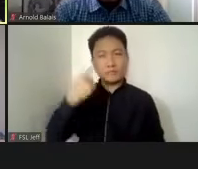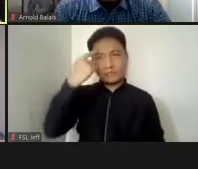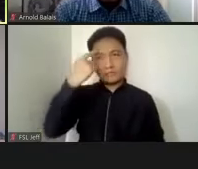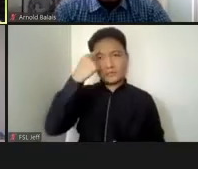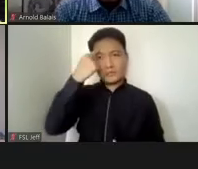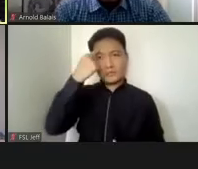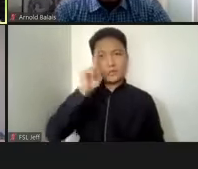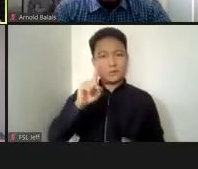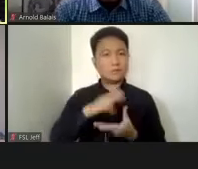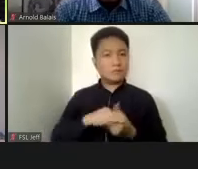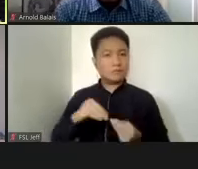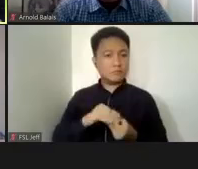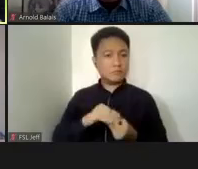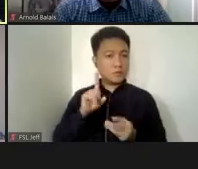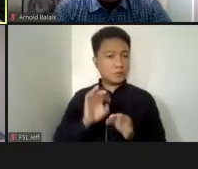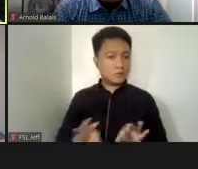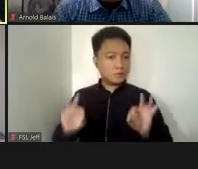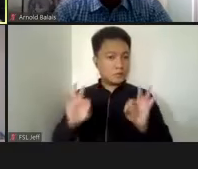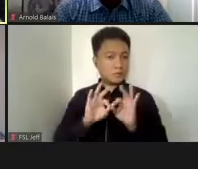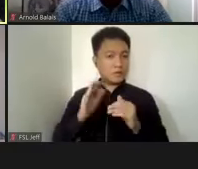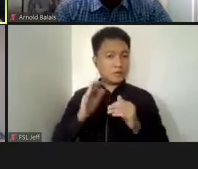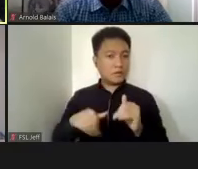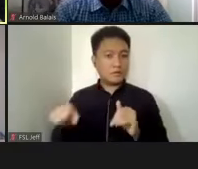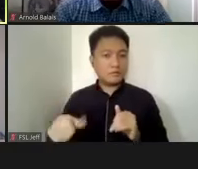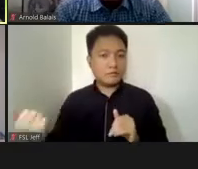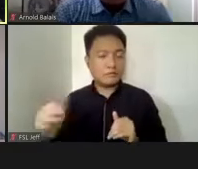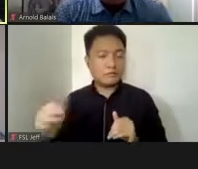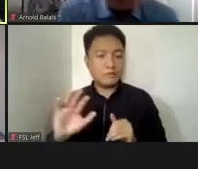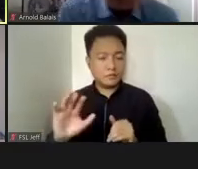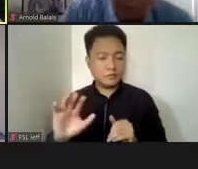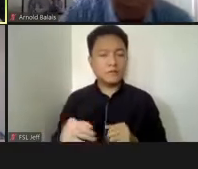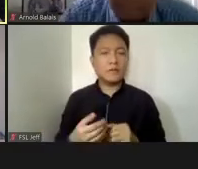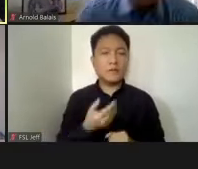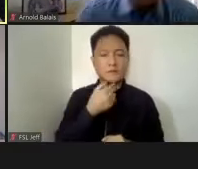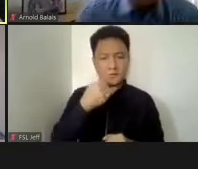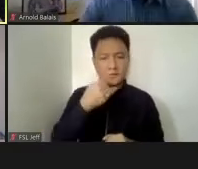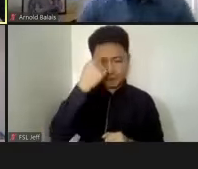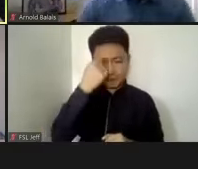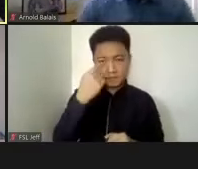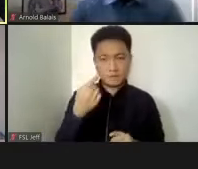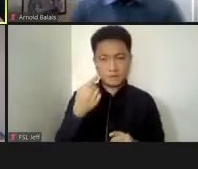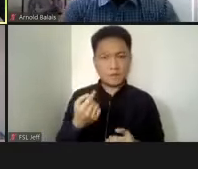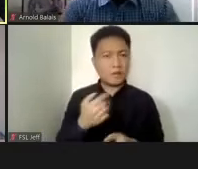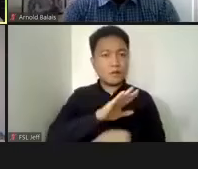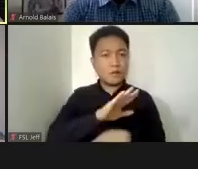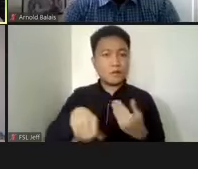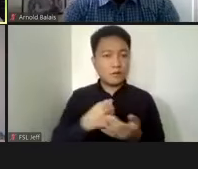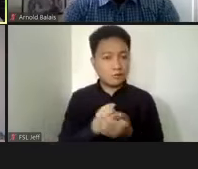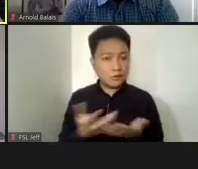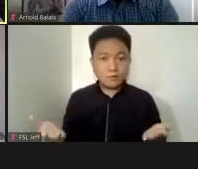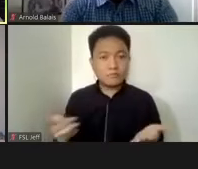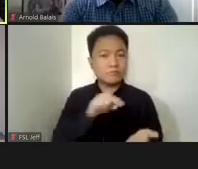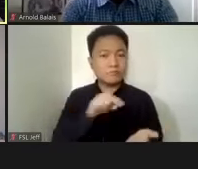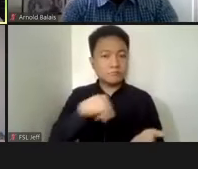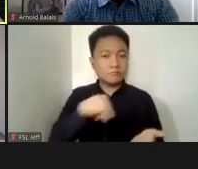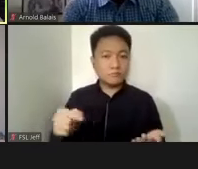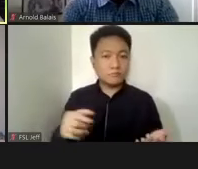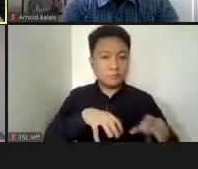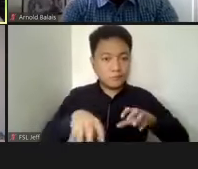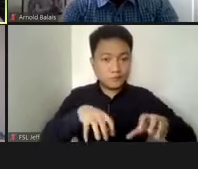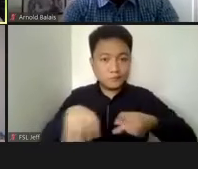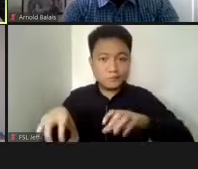that we each are doing is just in our hopes to be good Christians, to bring